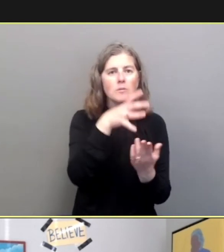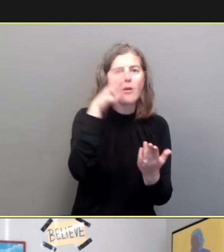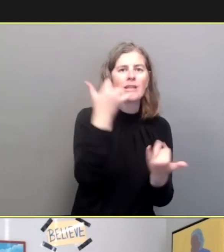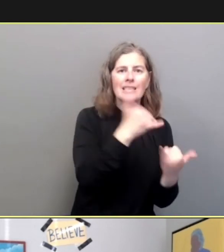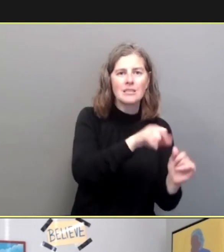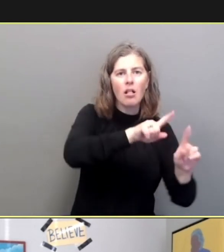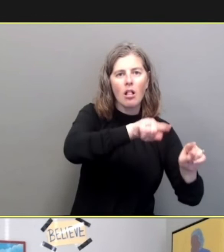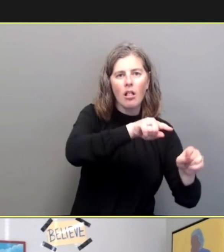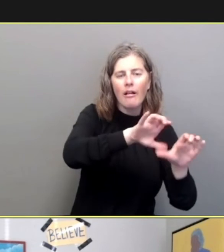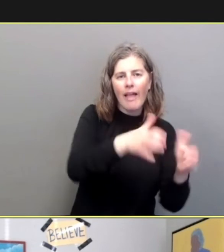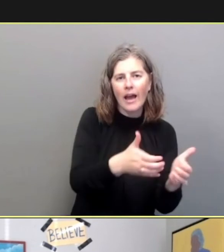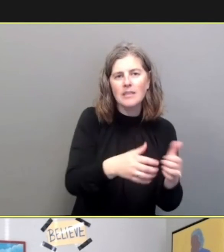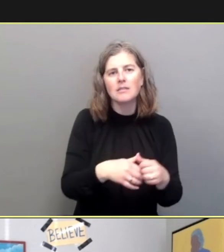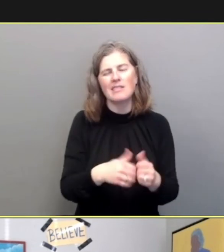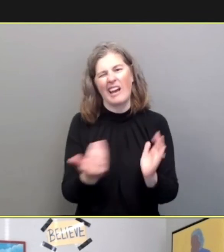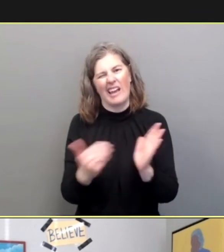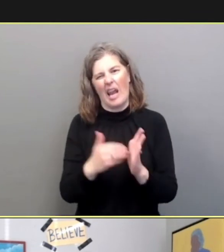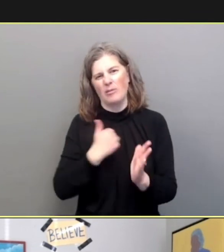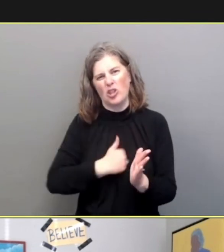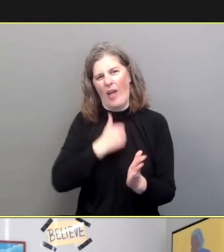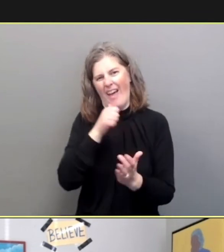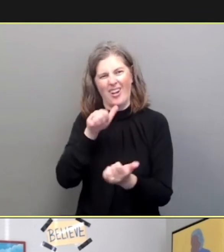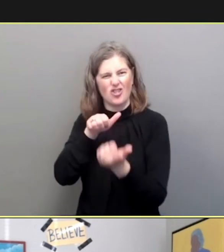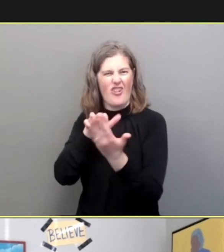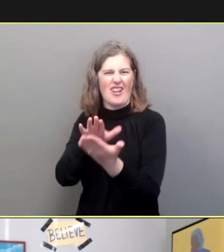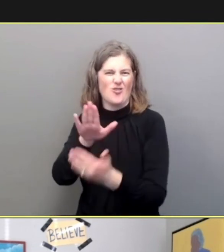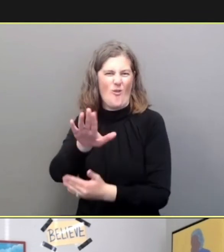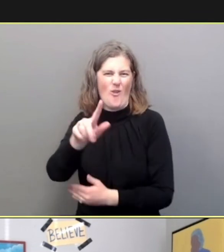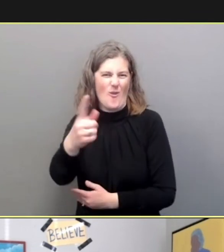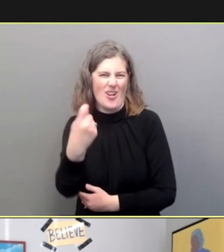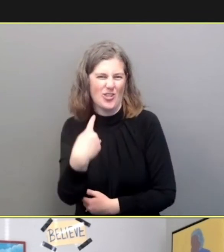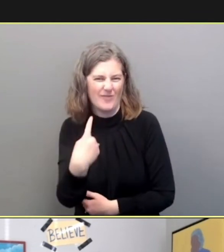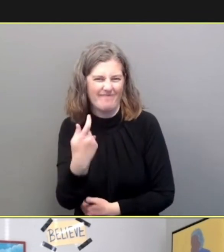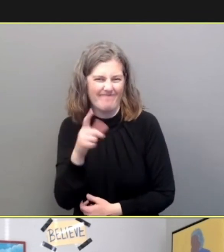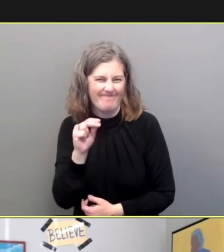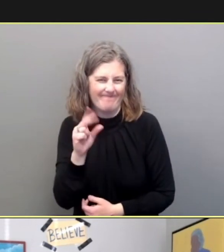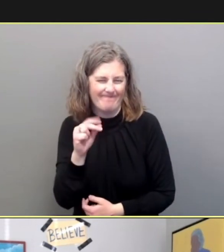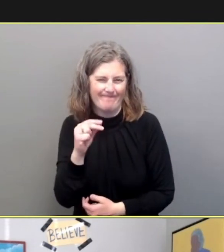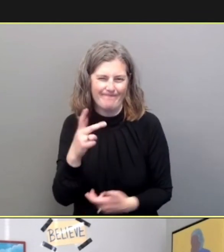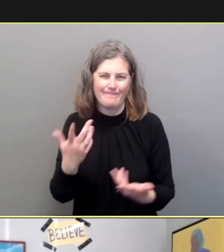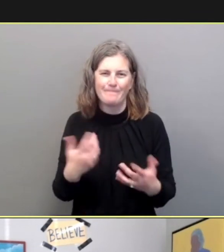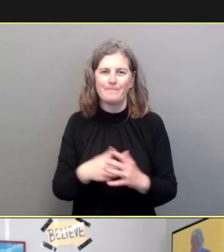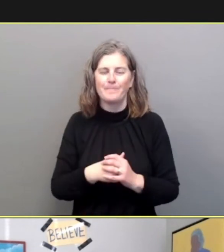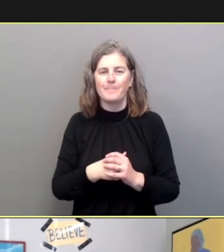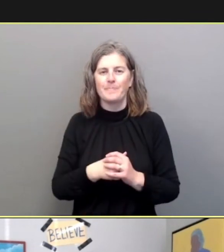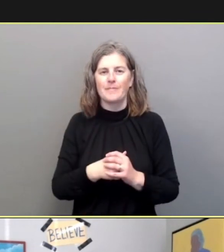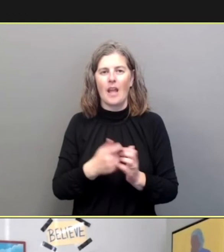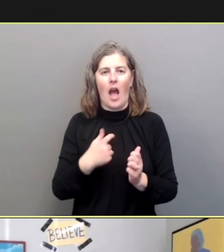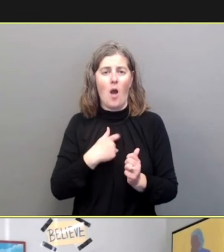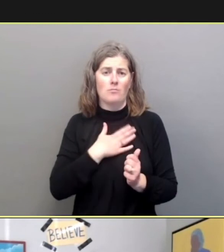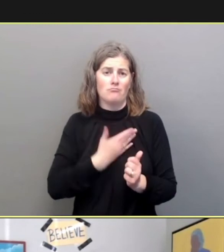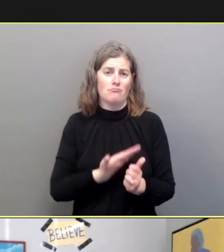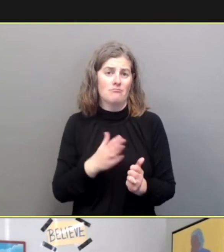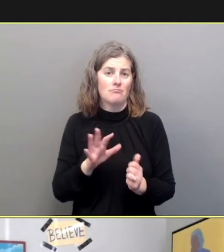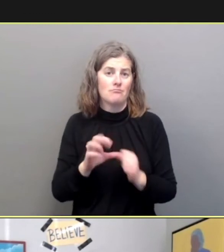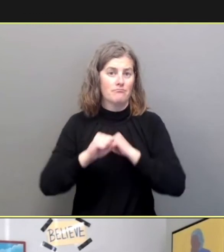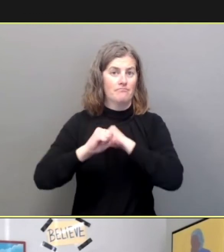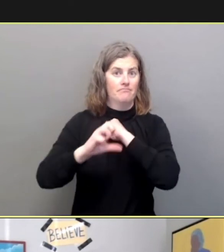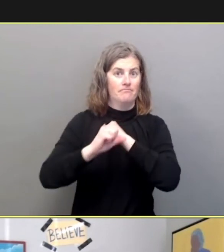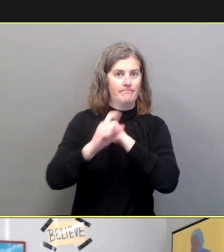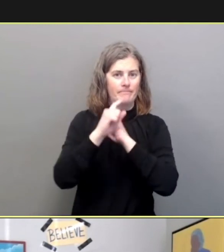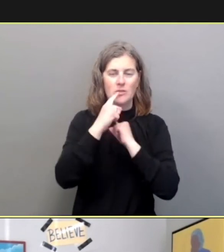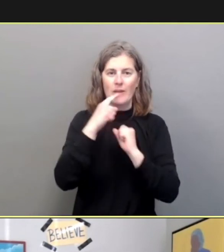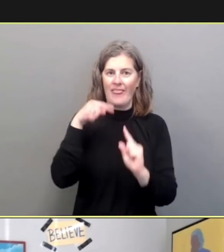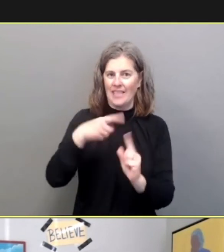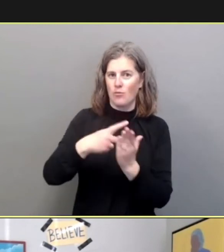And again, I'm sorry that doesn't address the specific question at hand, but I would like to put a plug in to say that